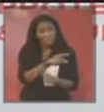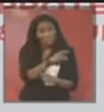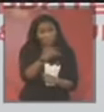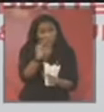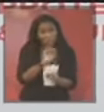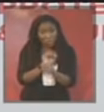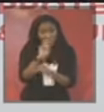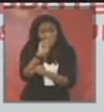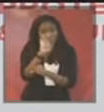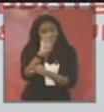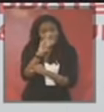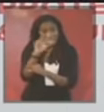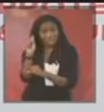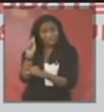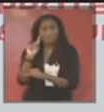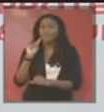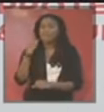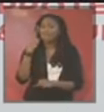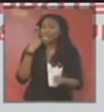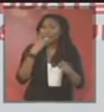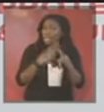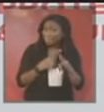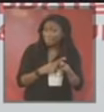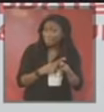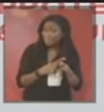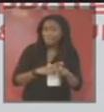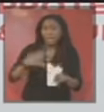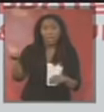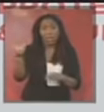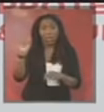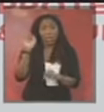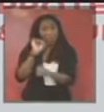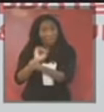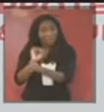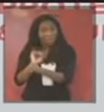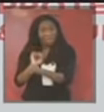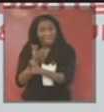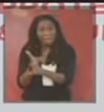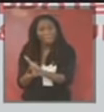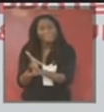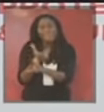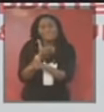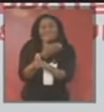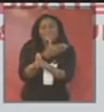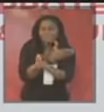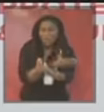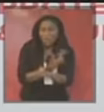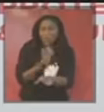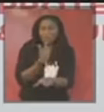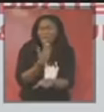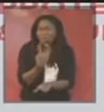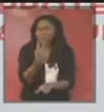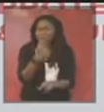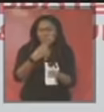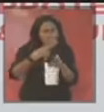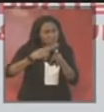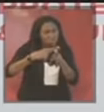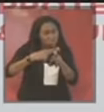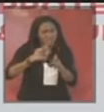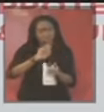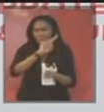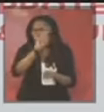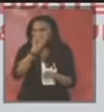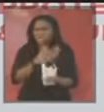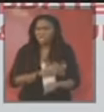representatives, please state your name and the media house that you represent before posing 2 brief to the point questions, please. And just pose